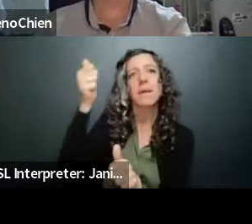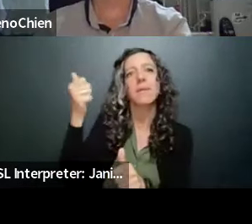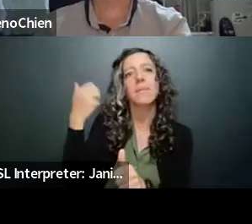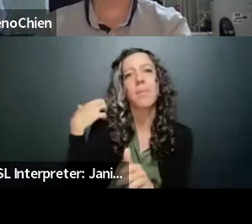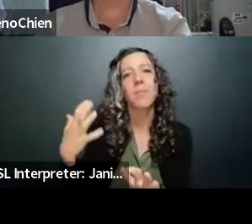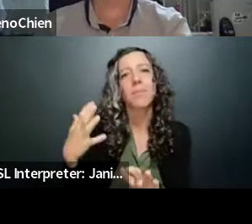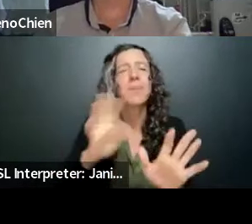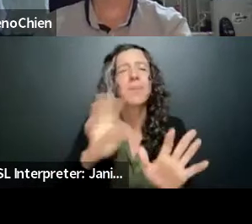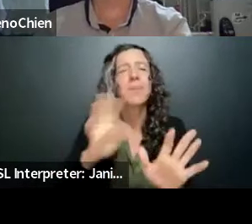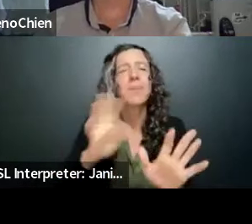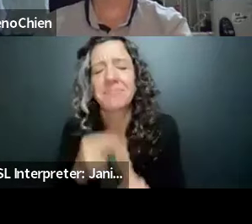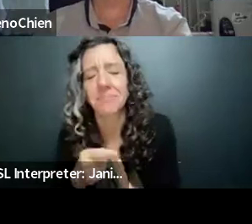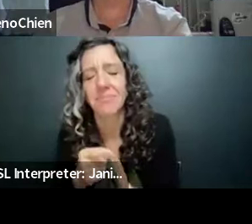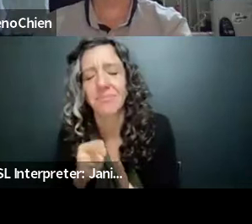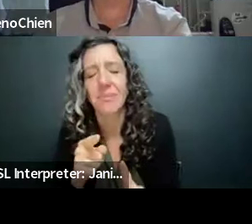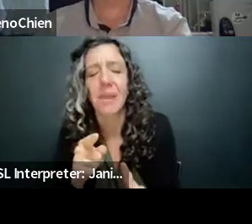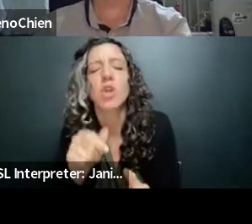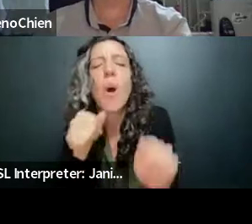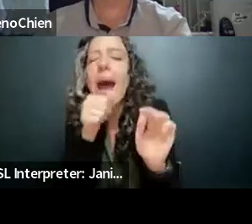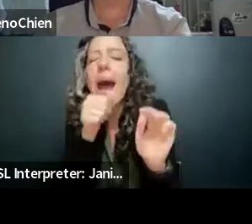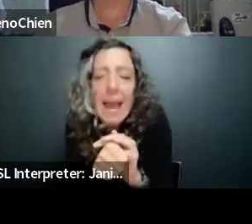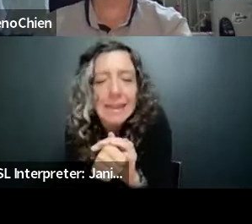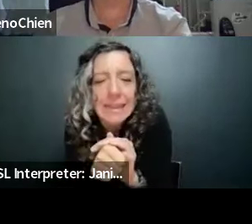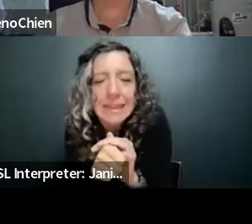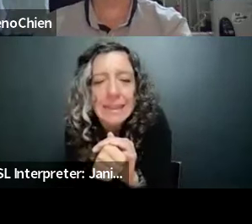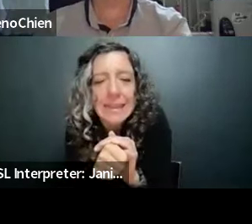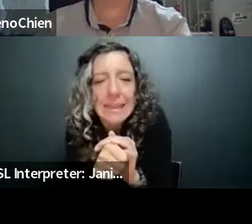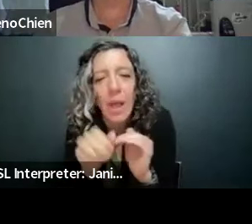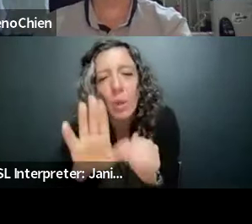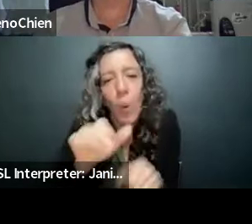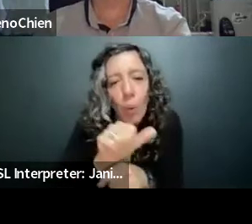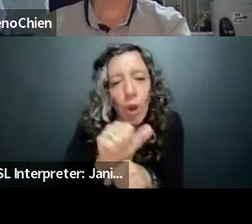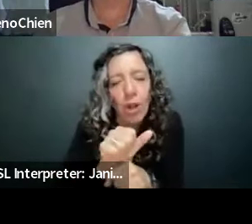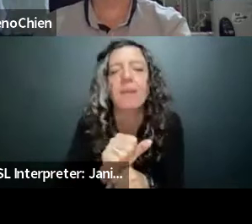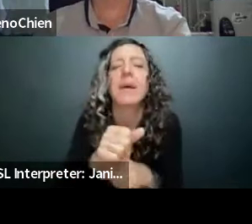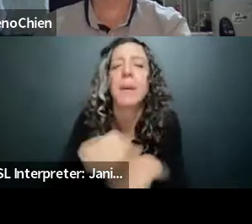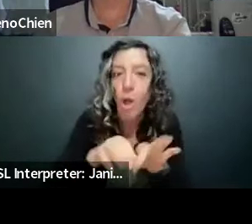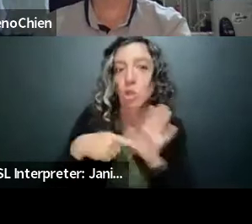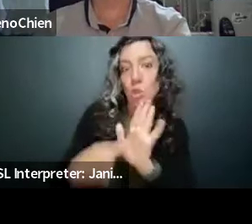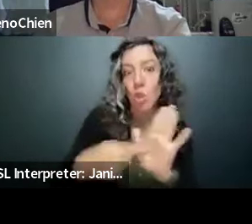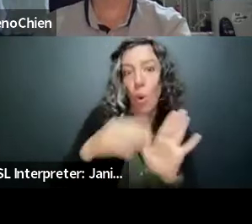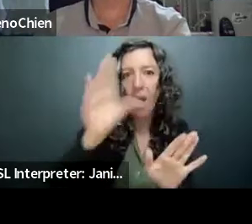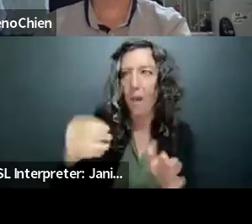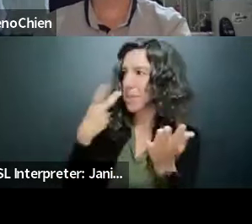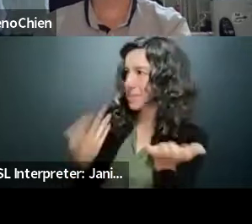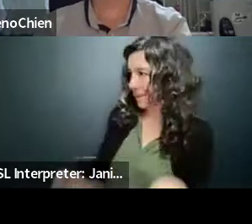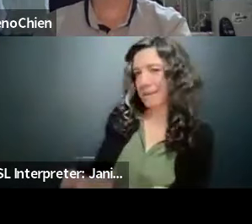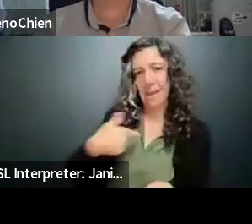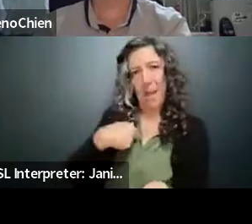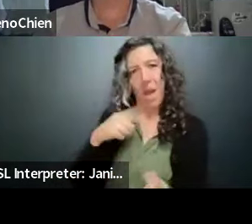hide from your companies that you're doing this, you know, just show them that you're going, representing